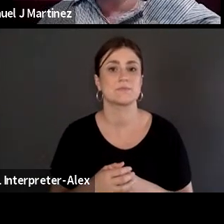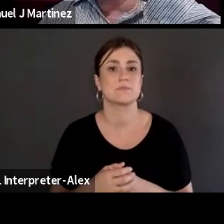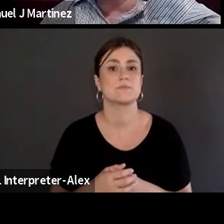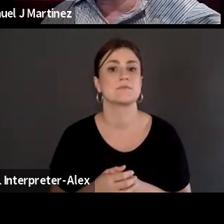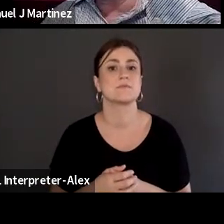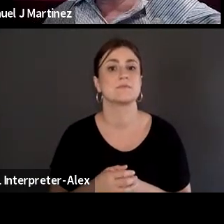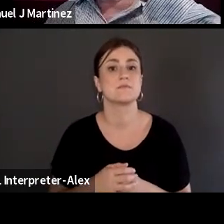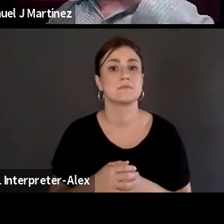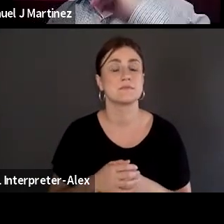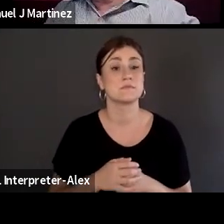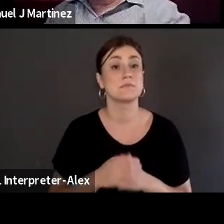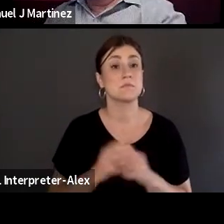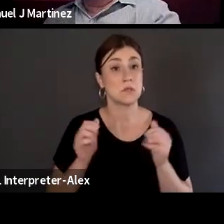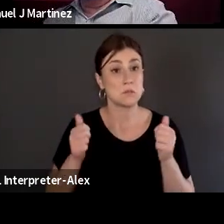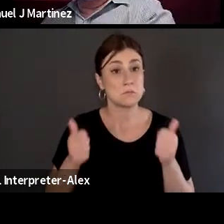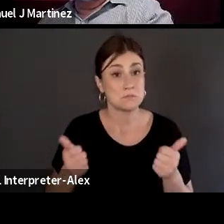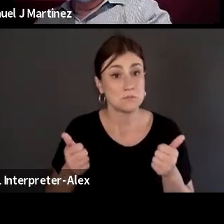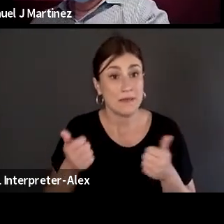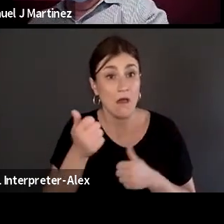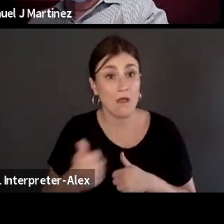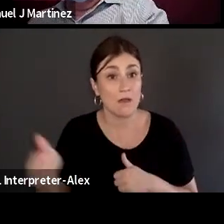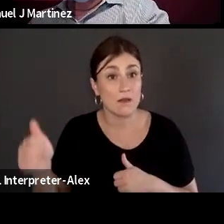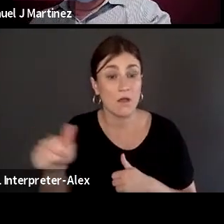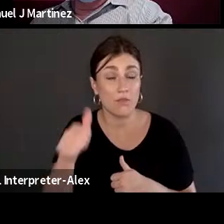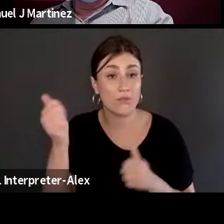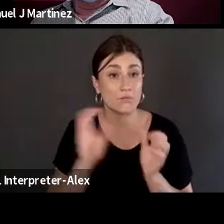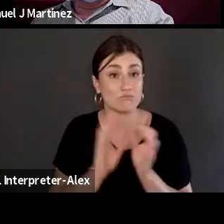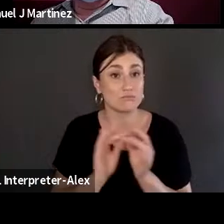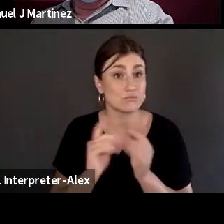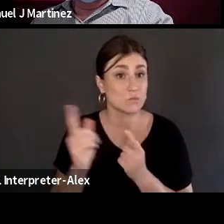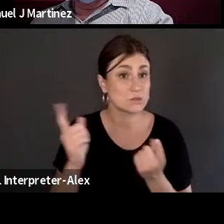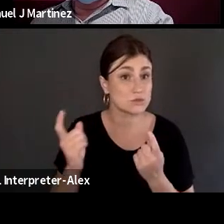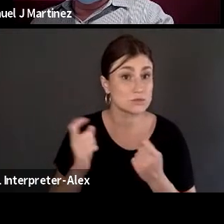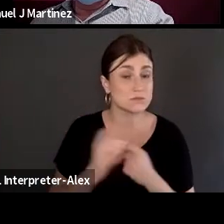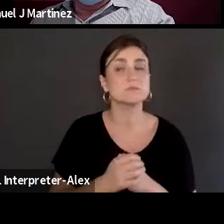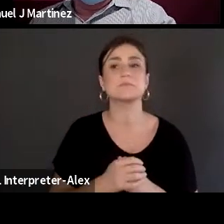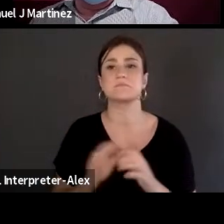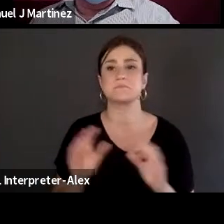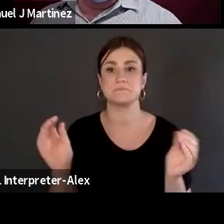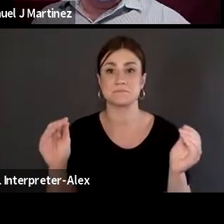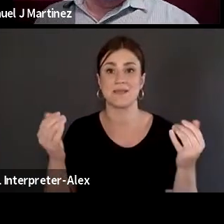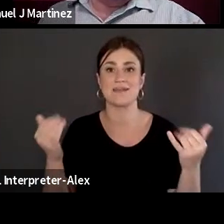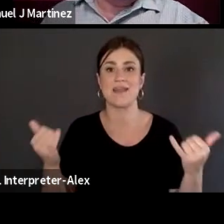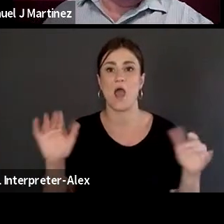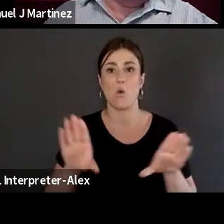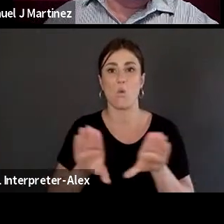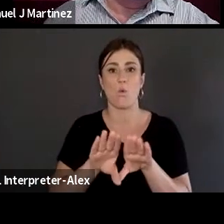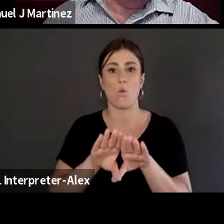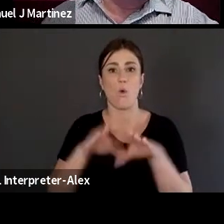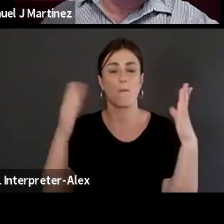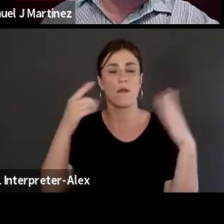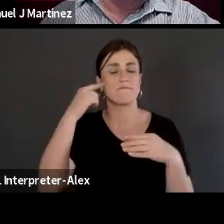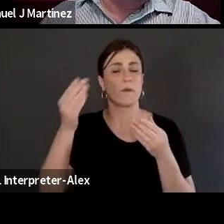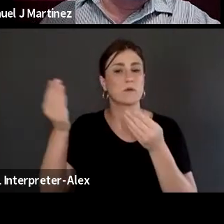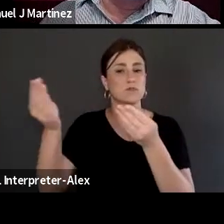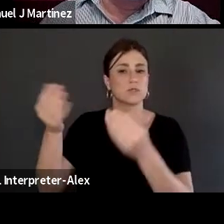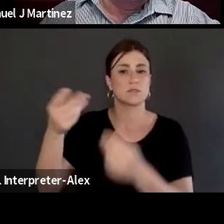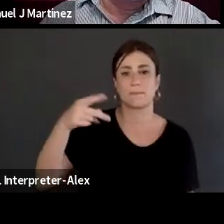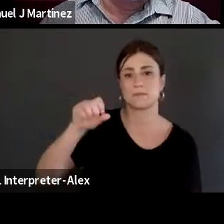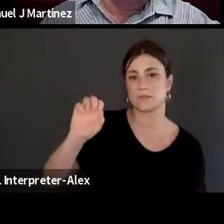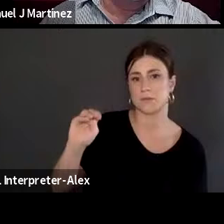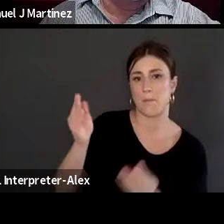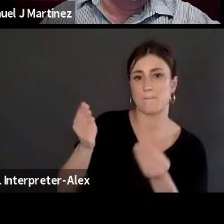Very well. Any other council comments or questions? All right. Seeing none, the floor is now open for motions. Move to repeal,